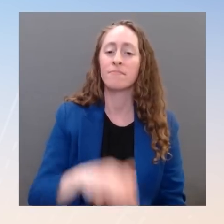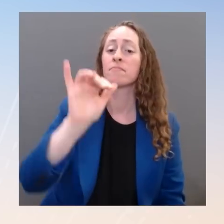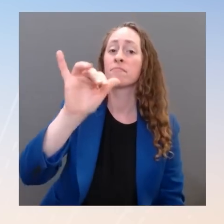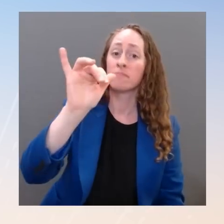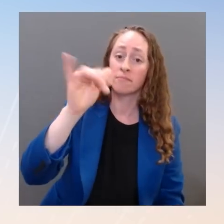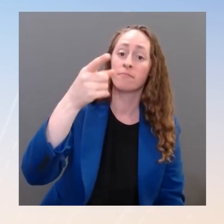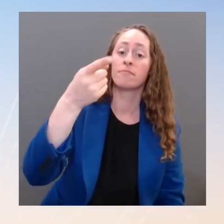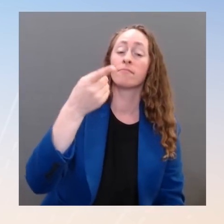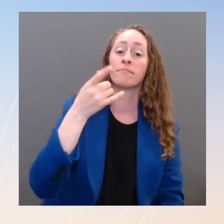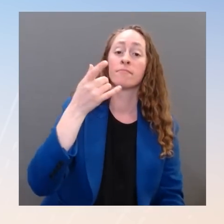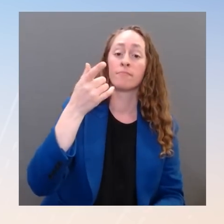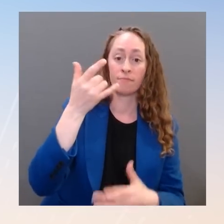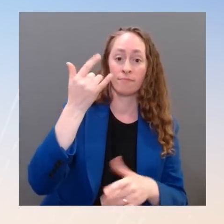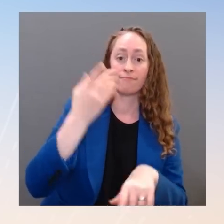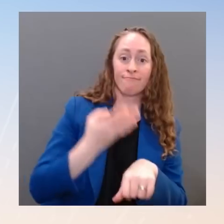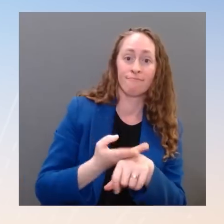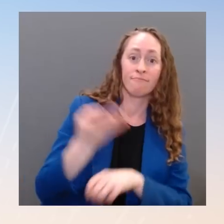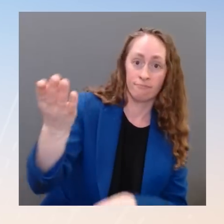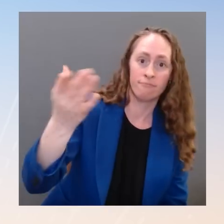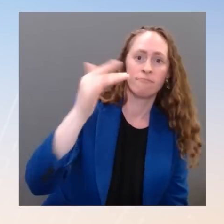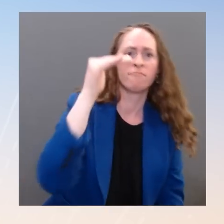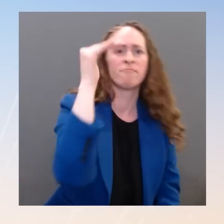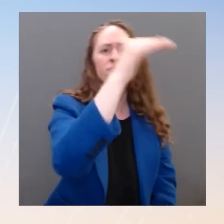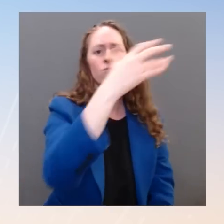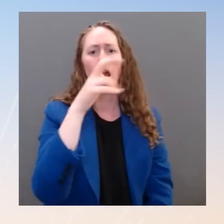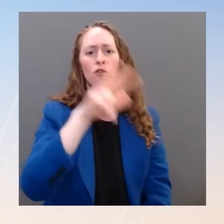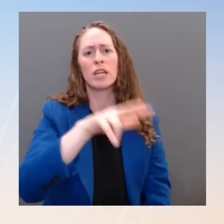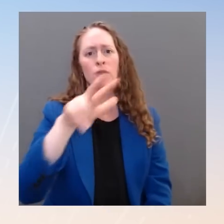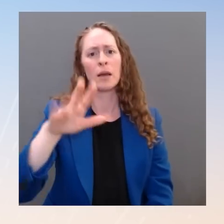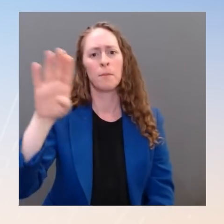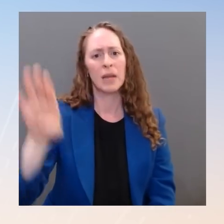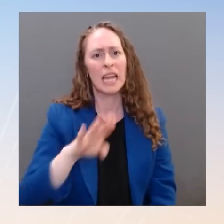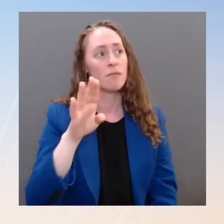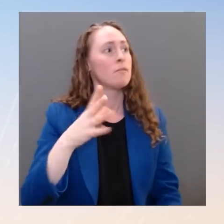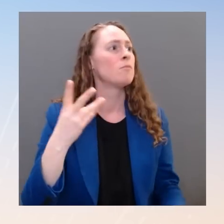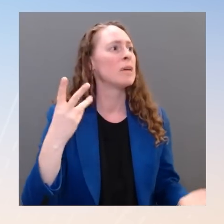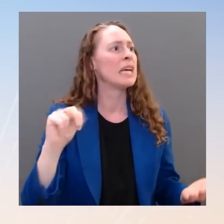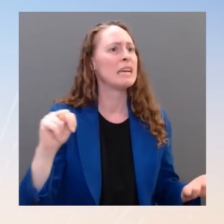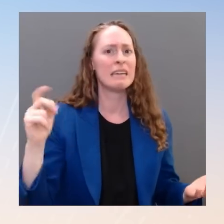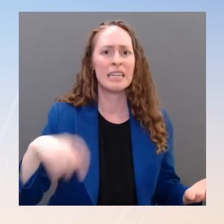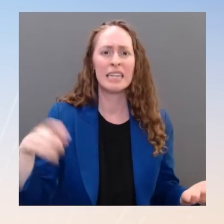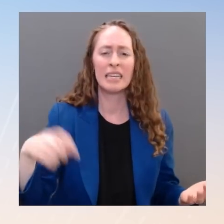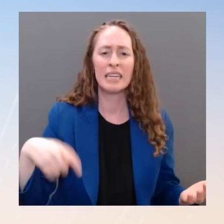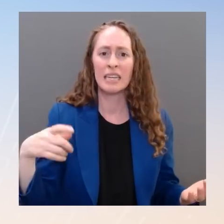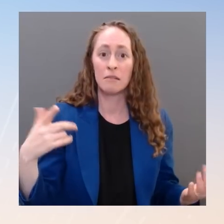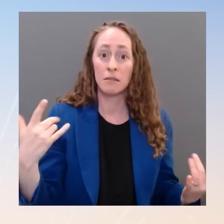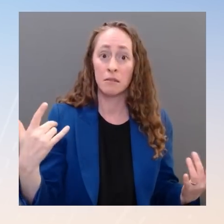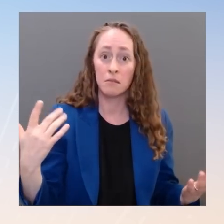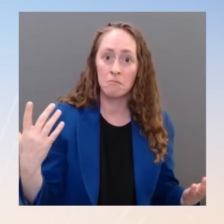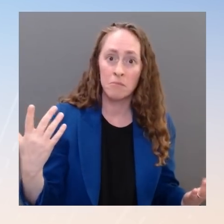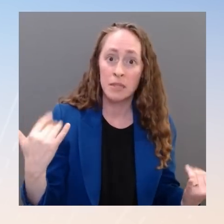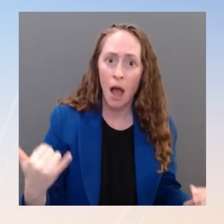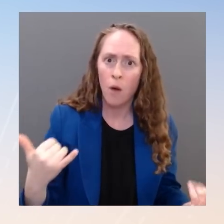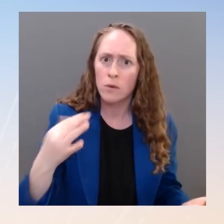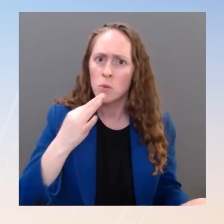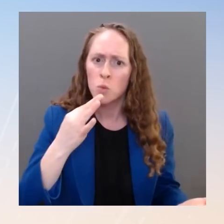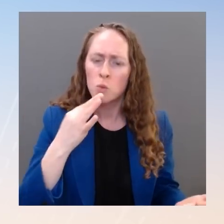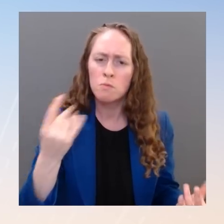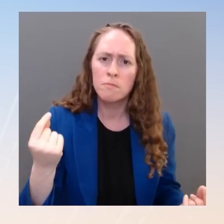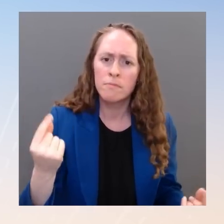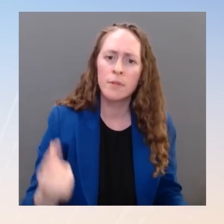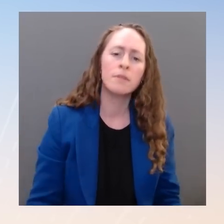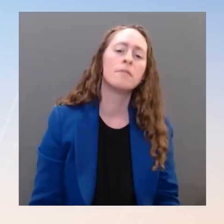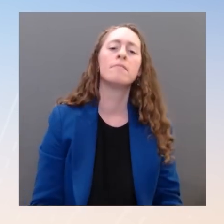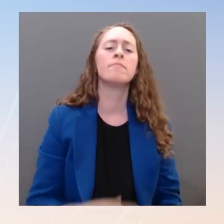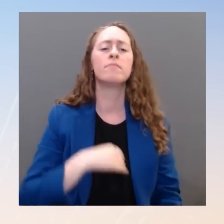deadline for when you absolutely need it? I'm not here to set new deadlines, but I can tell you that both needs are urgent. Well,